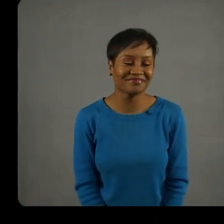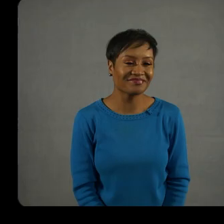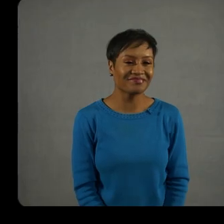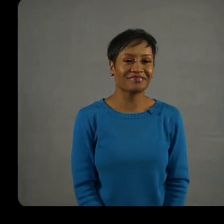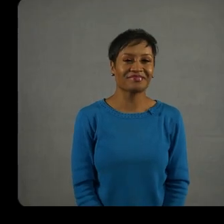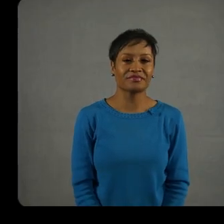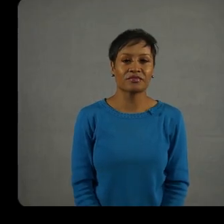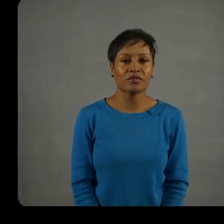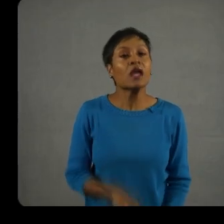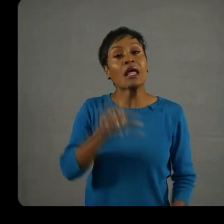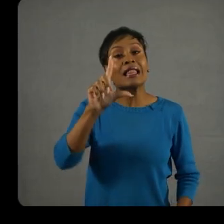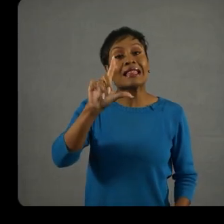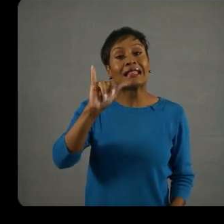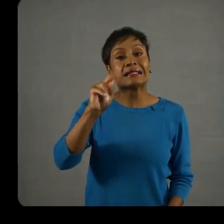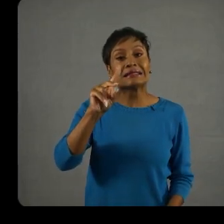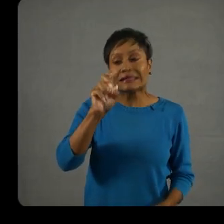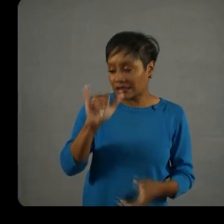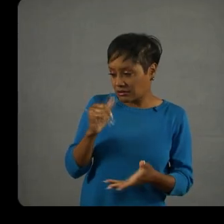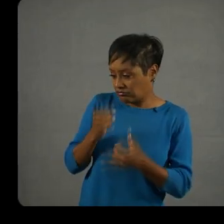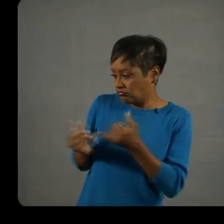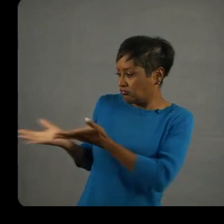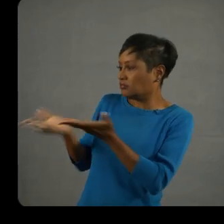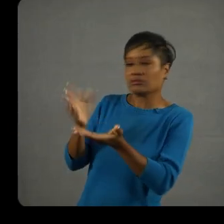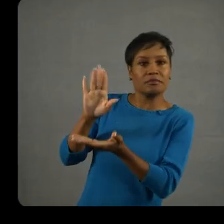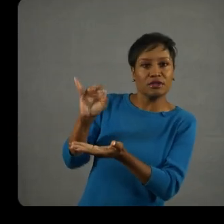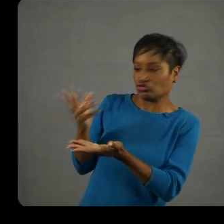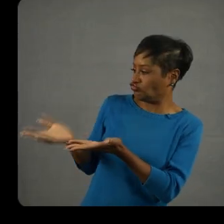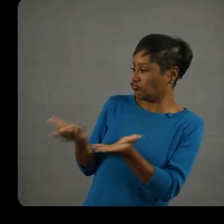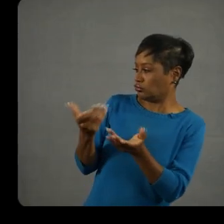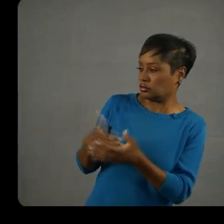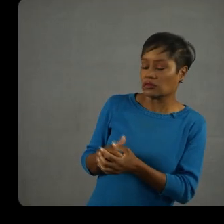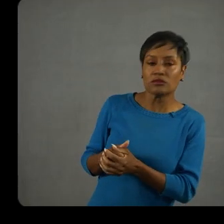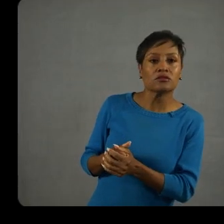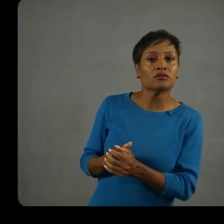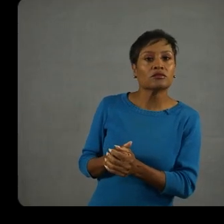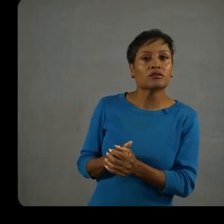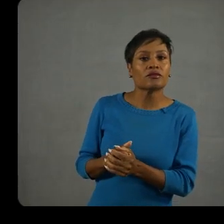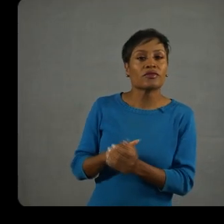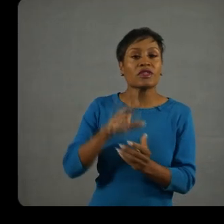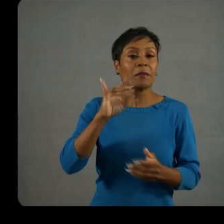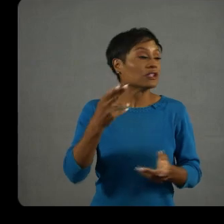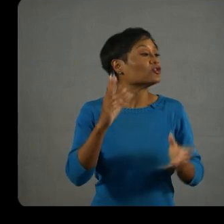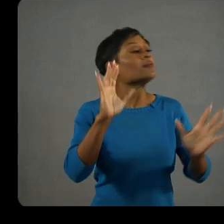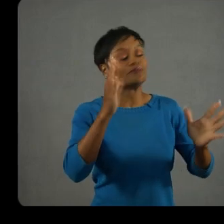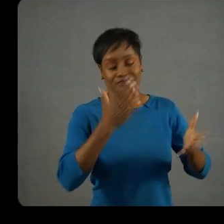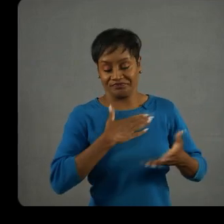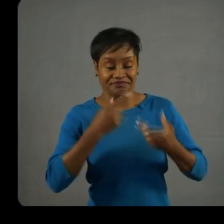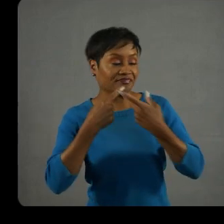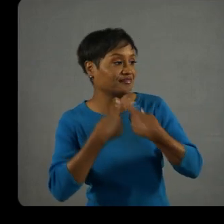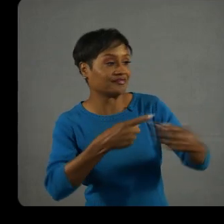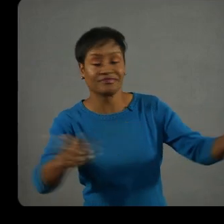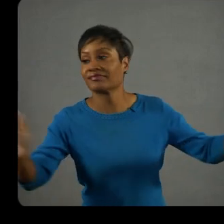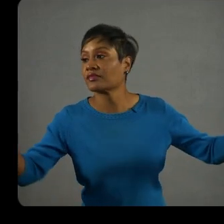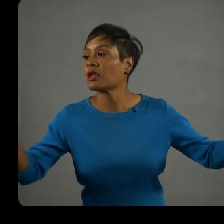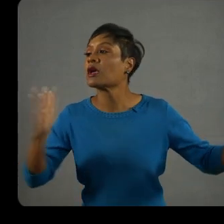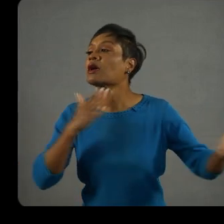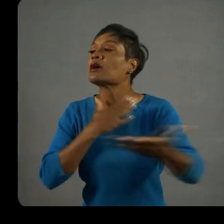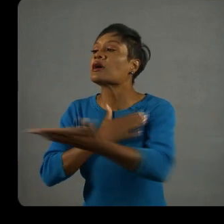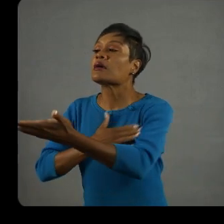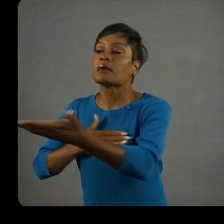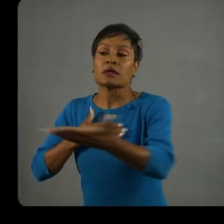much. Bish, any closing words that you'd like to share with the group? My call to action is please